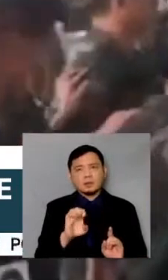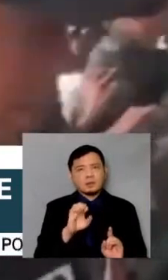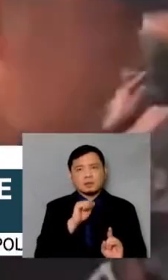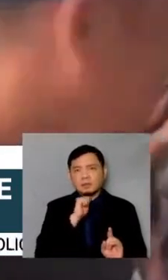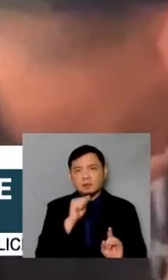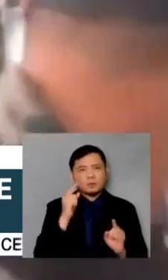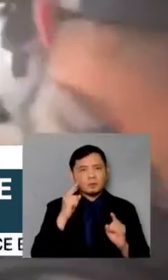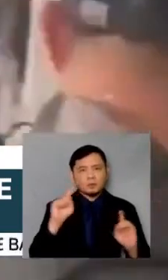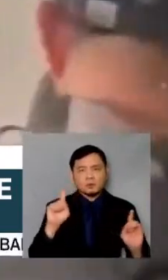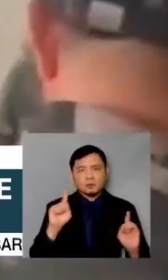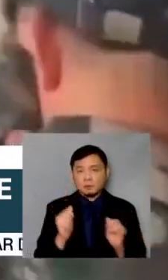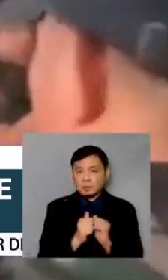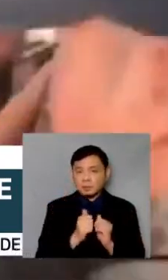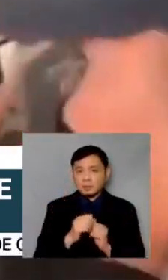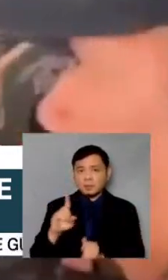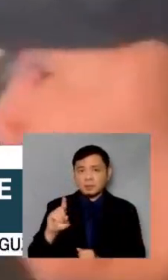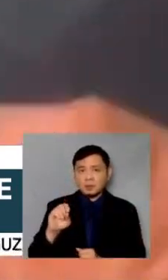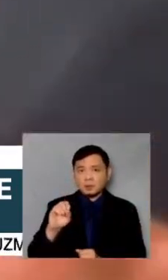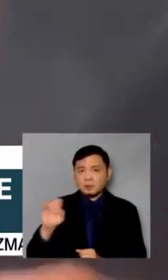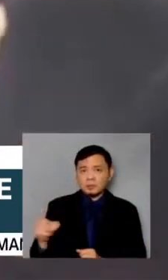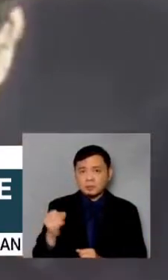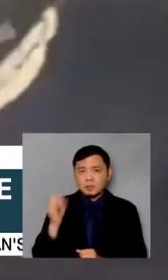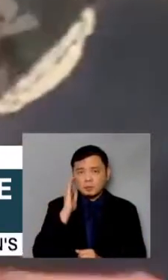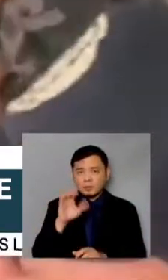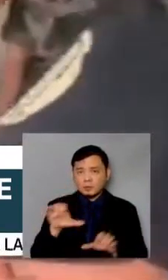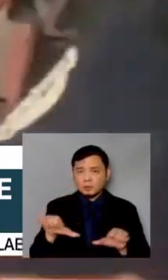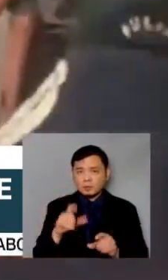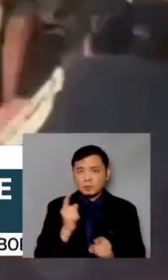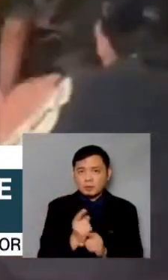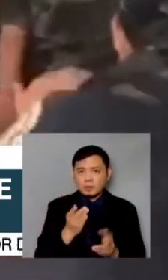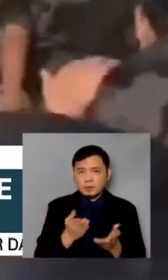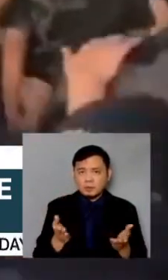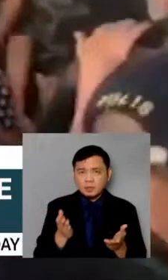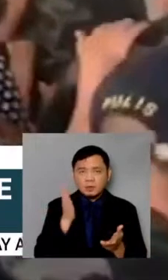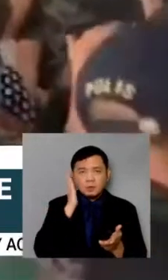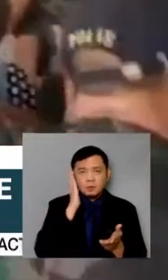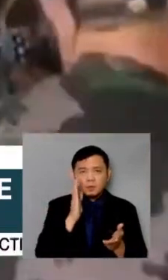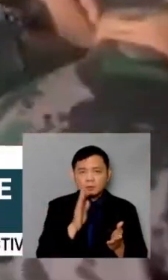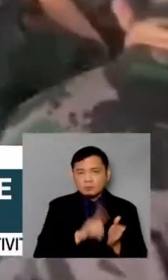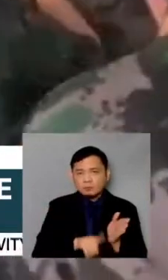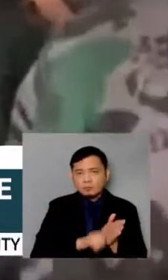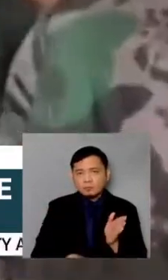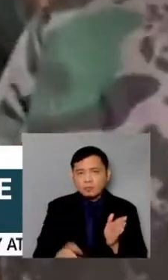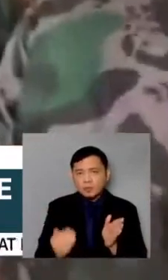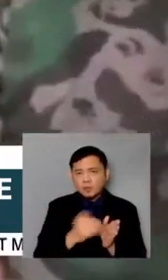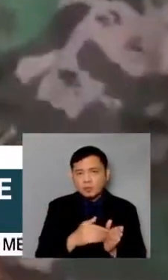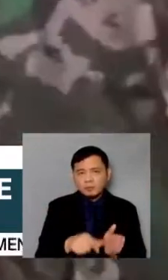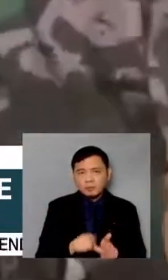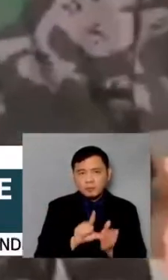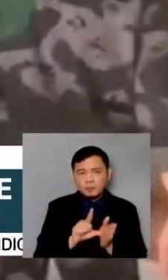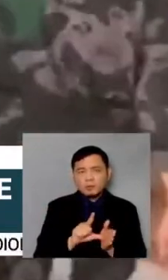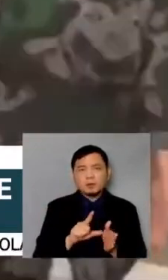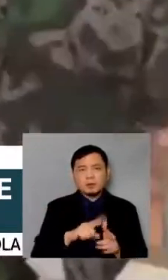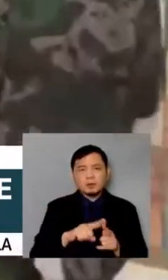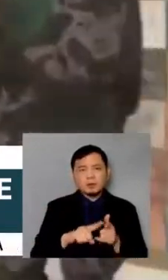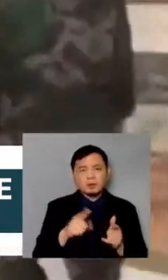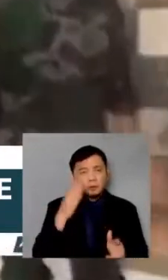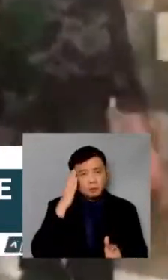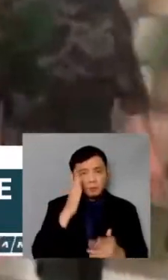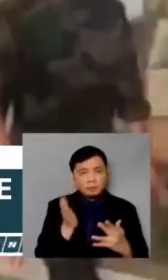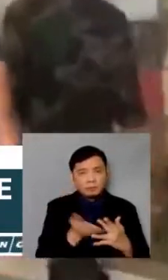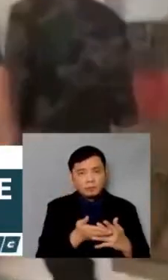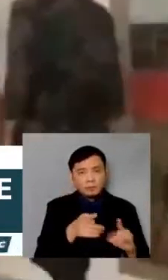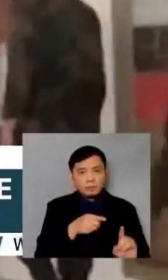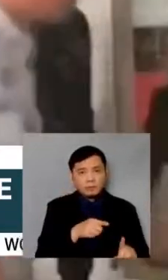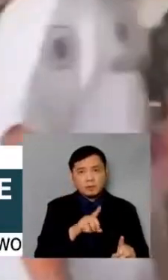do the right thing to reinvestigate the case and hopefully to withdraw the charges against Senator Laila De Lima? And